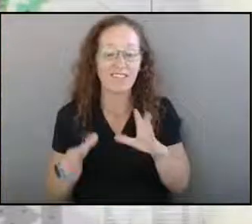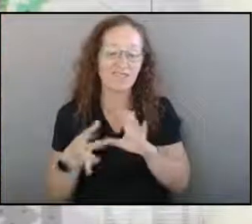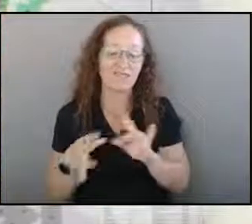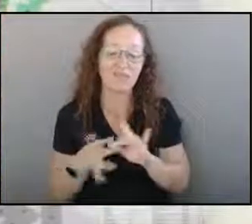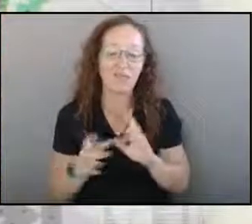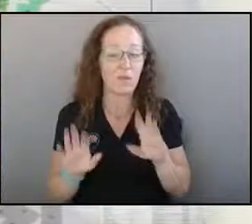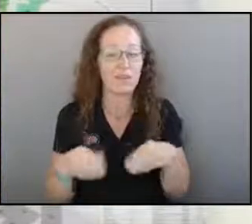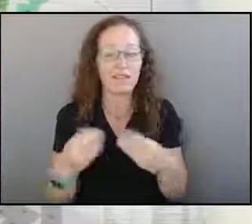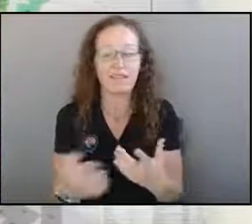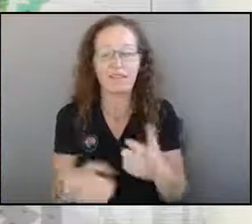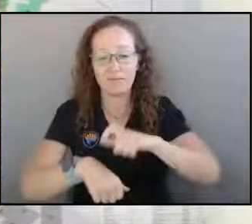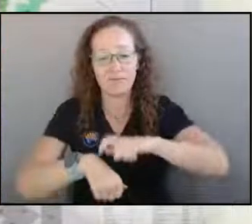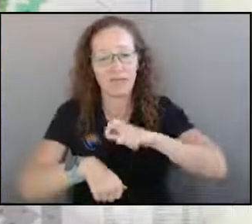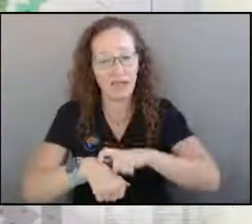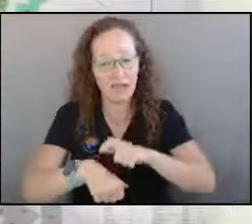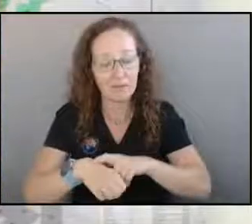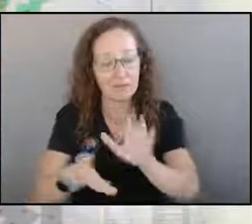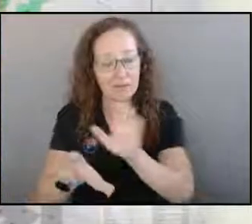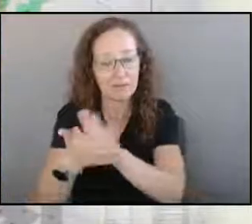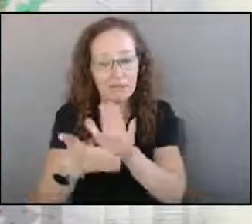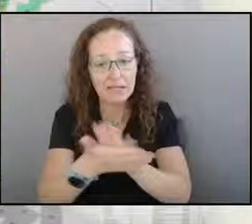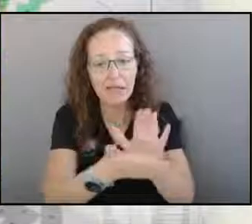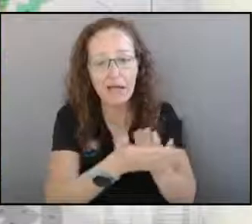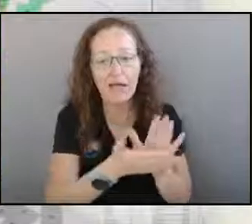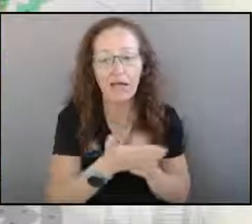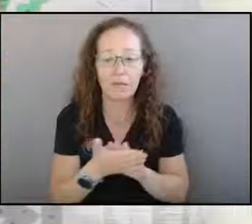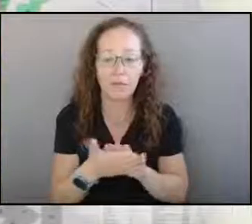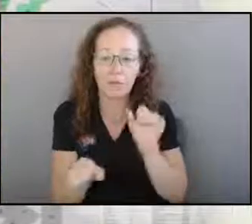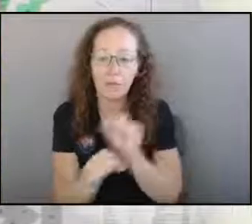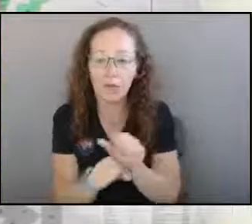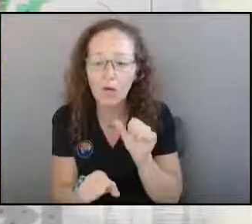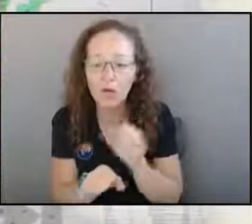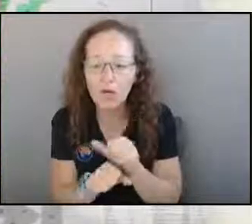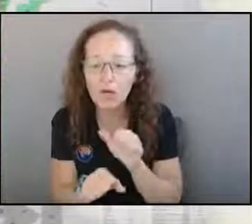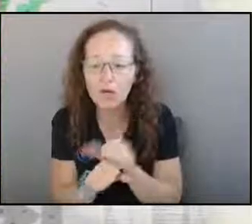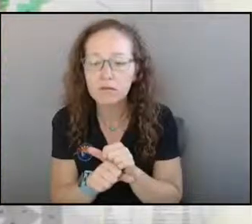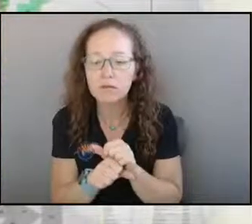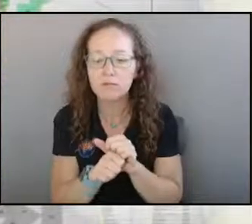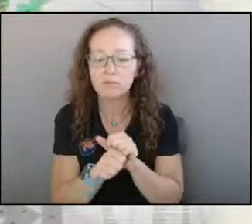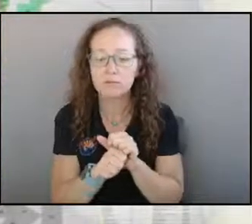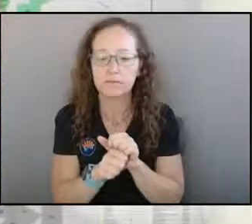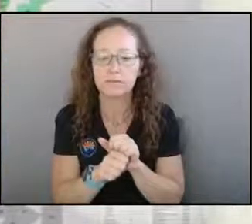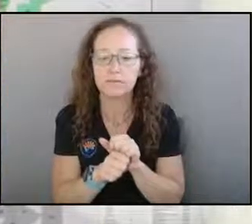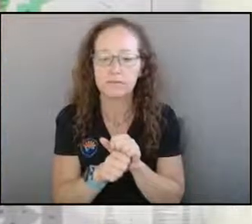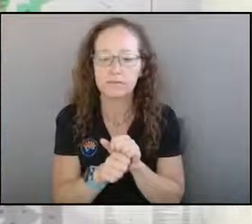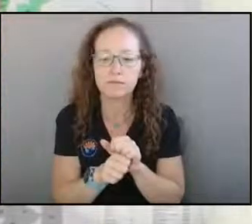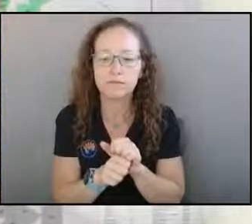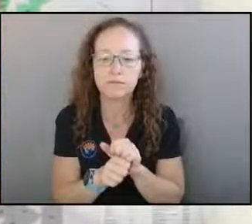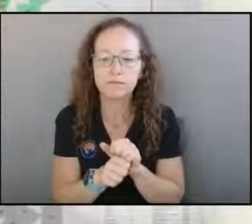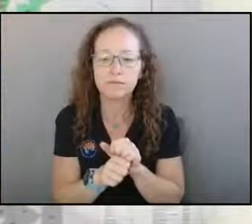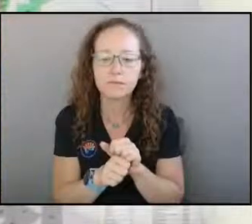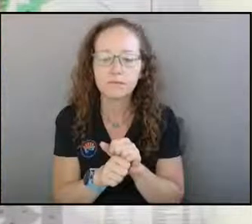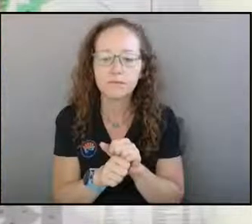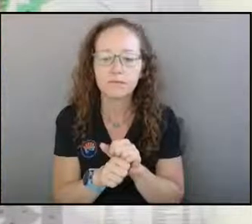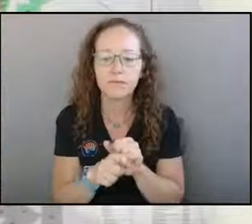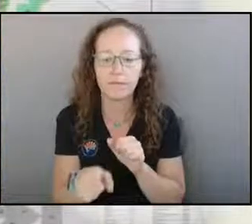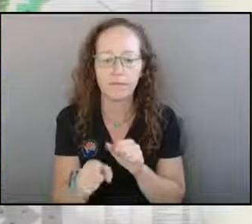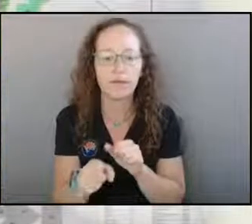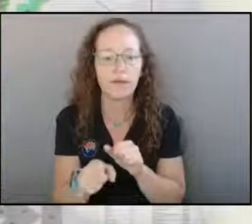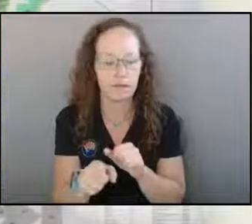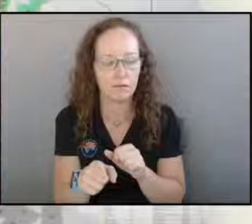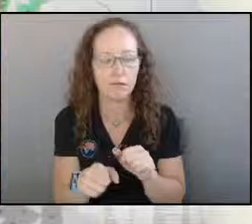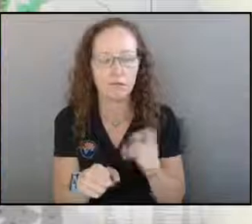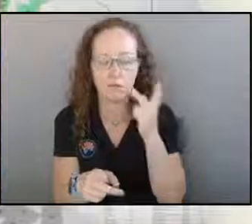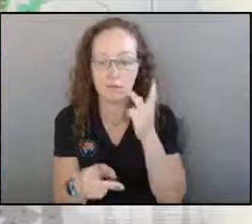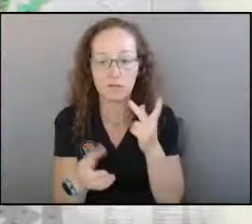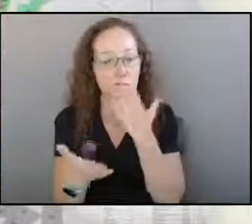get things cleaned up and worked on in there. As you're hearing that there's a lot of good work in there and some promising information